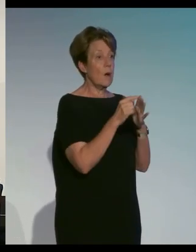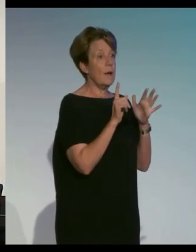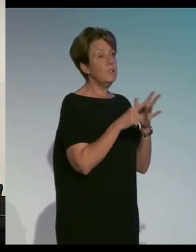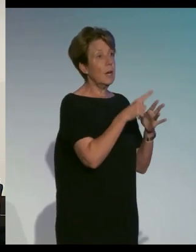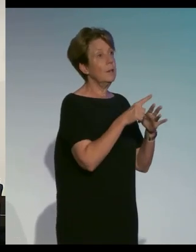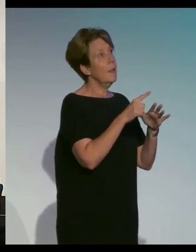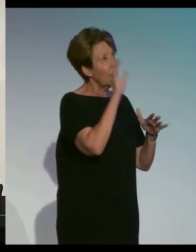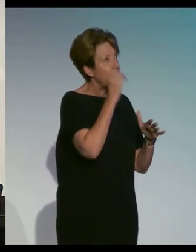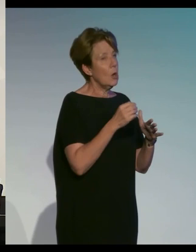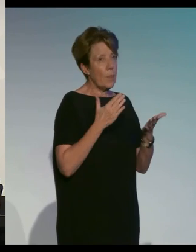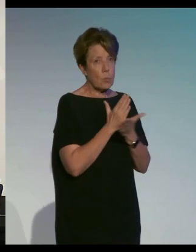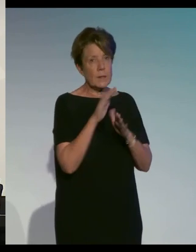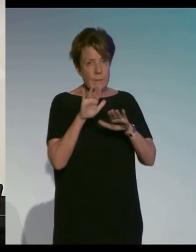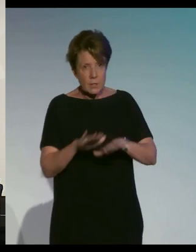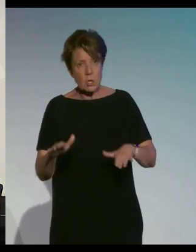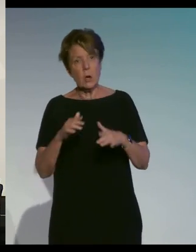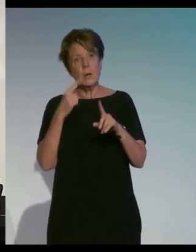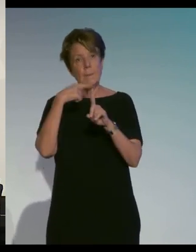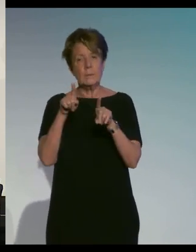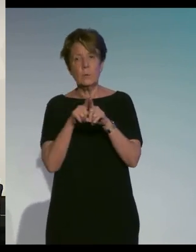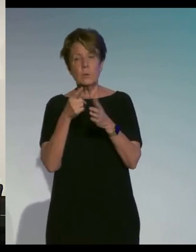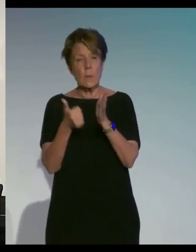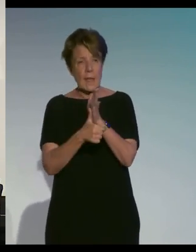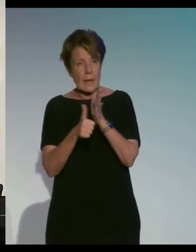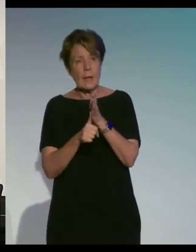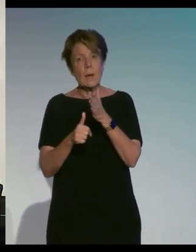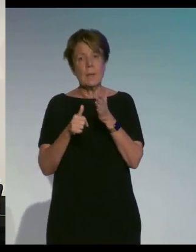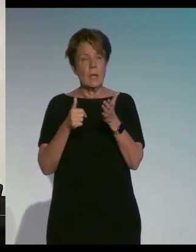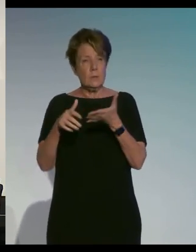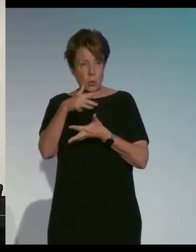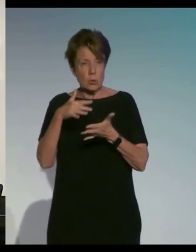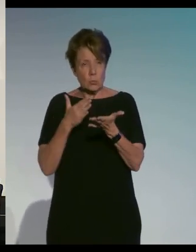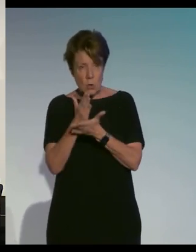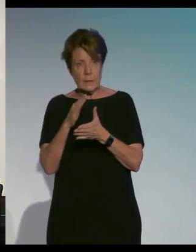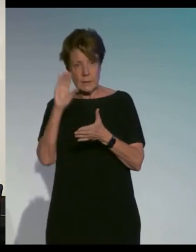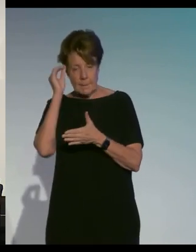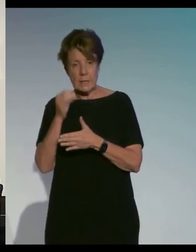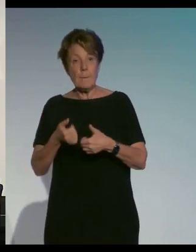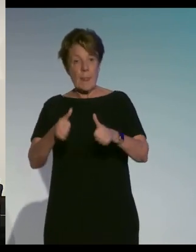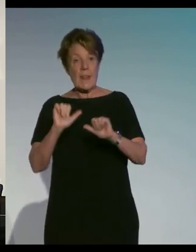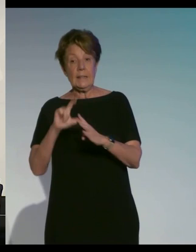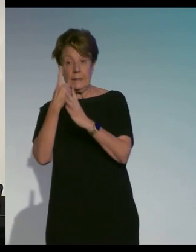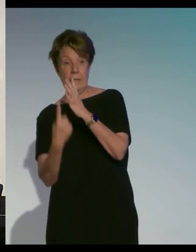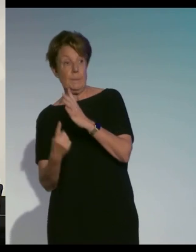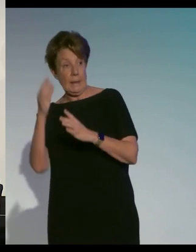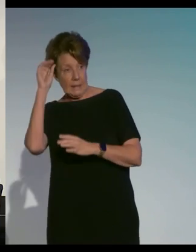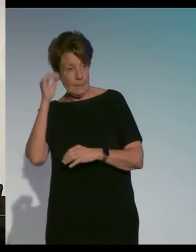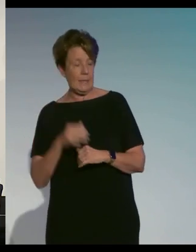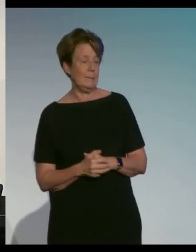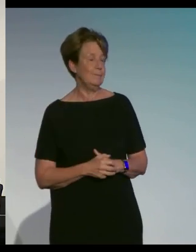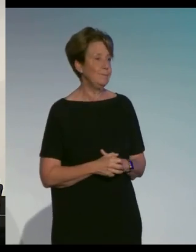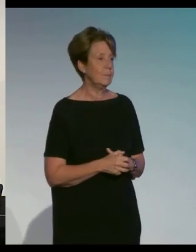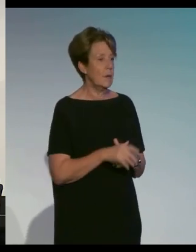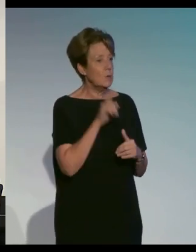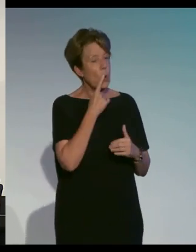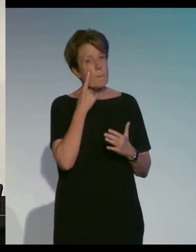the Child, and I've just finished the Economic, Social and Cultural Rights Committee. The next one on the rank is the Disability Committee. And so I'm going